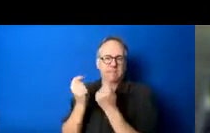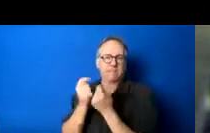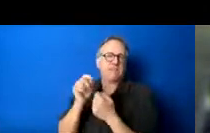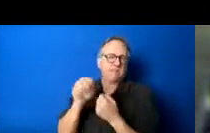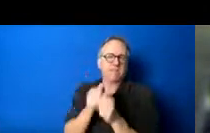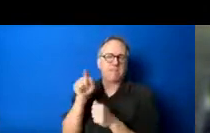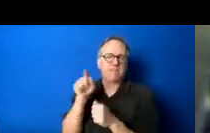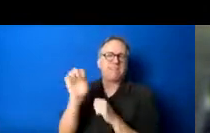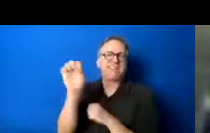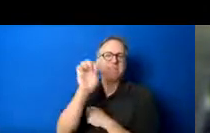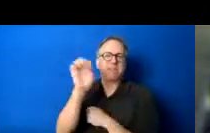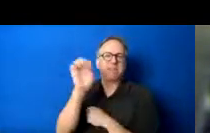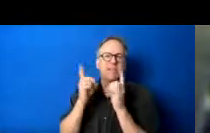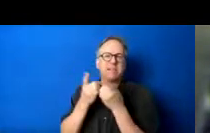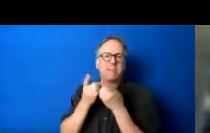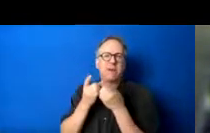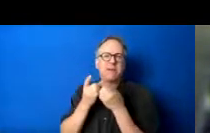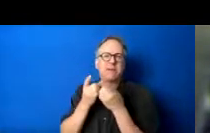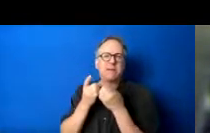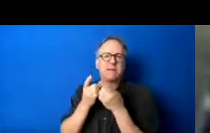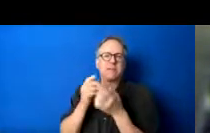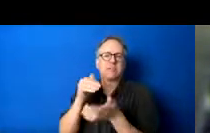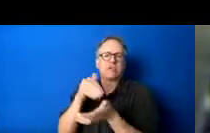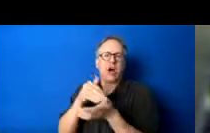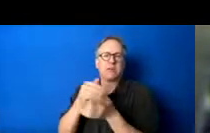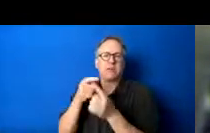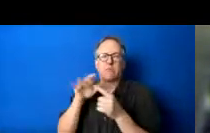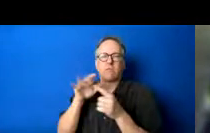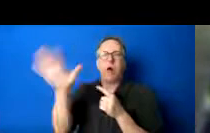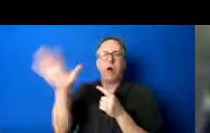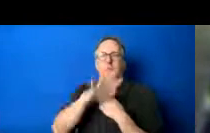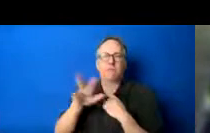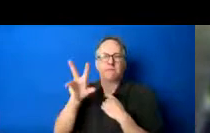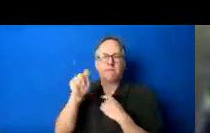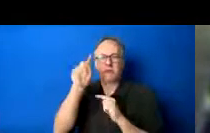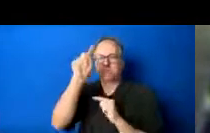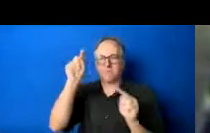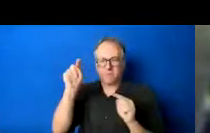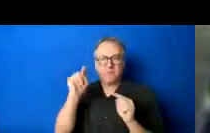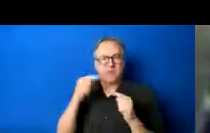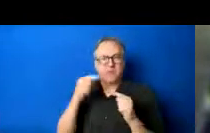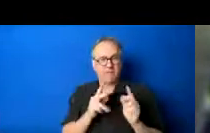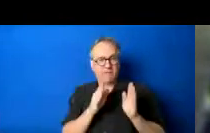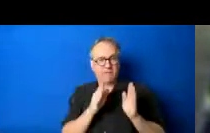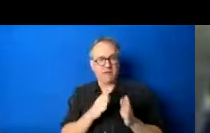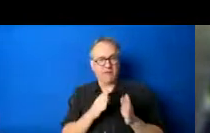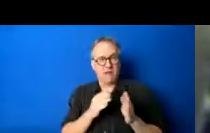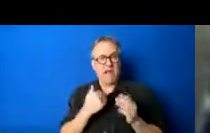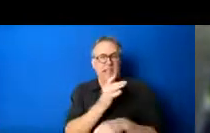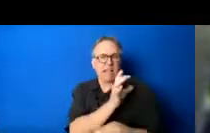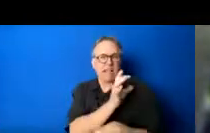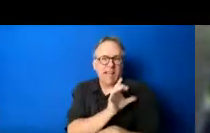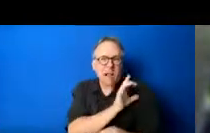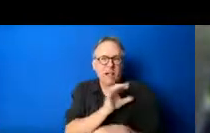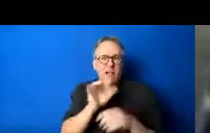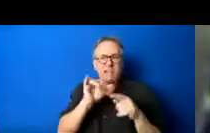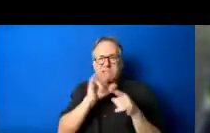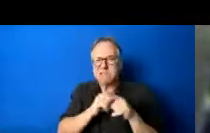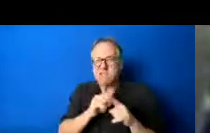department physicians from around the state. So if a healthcare professional has clinical questions about